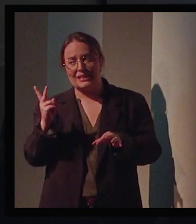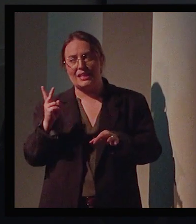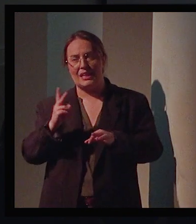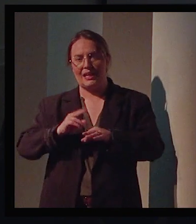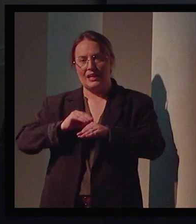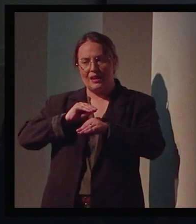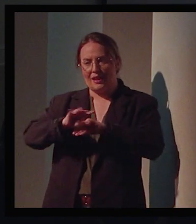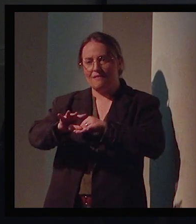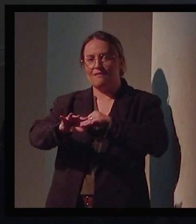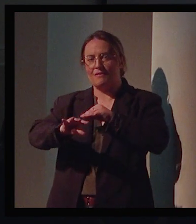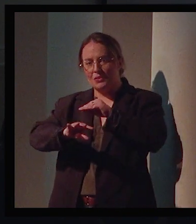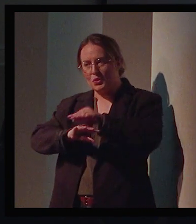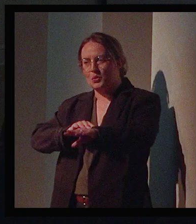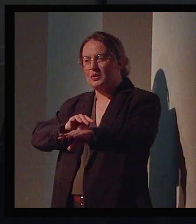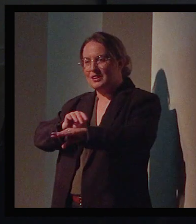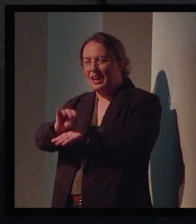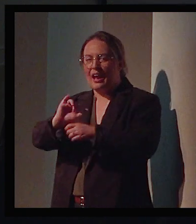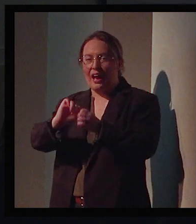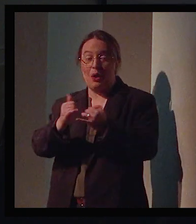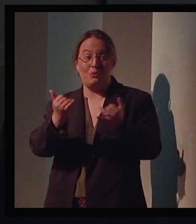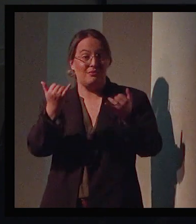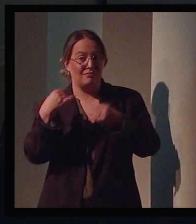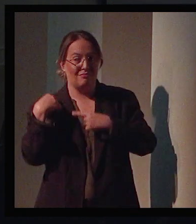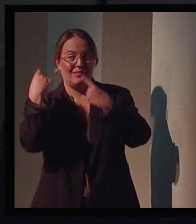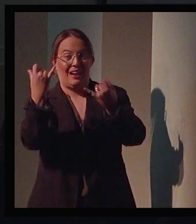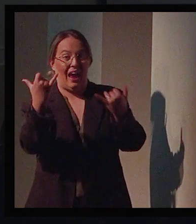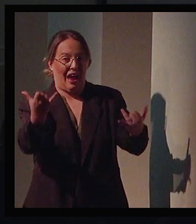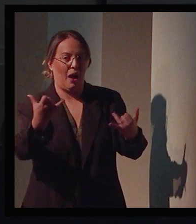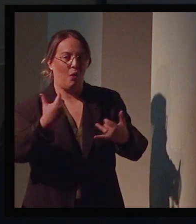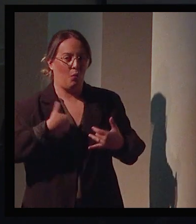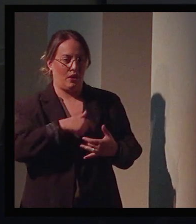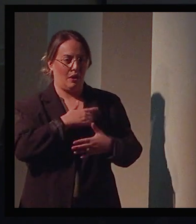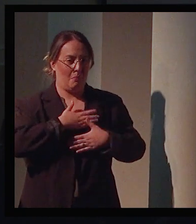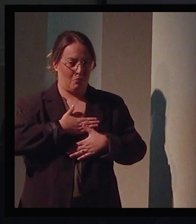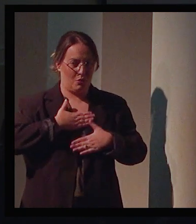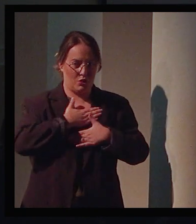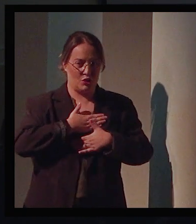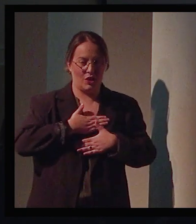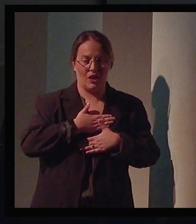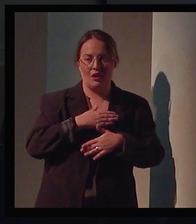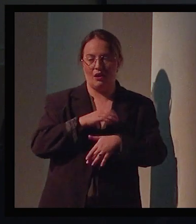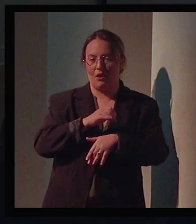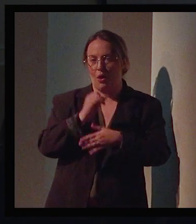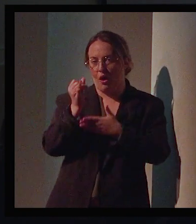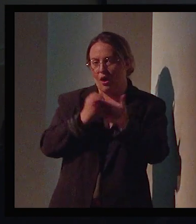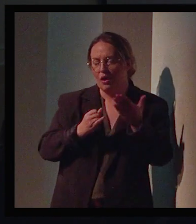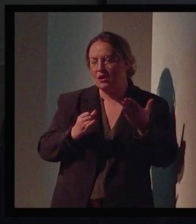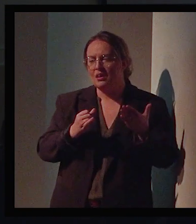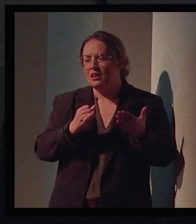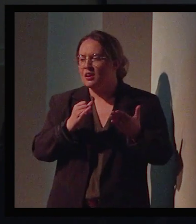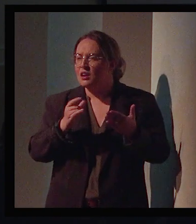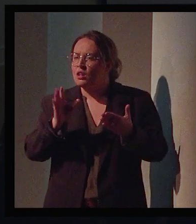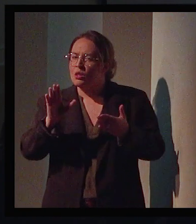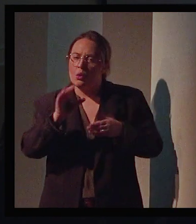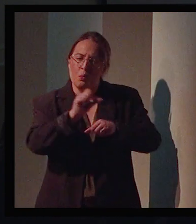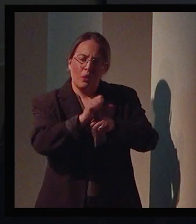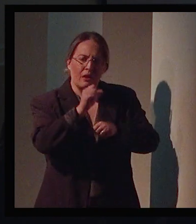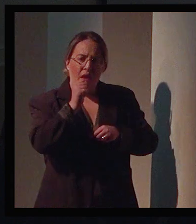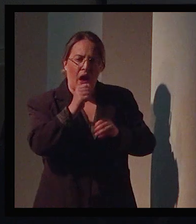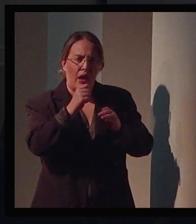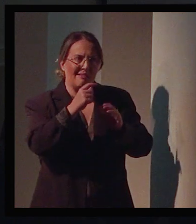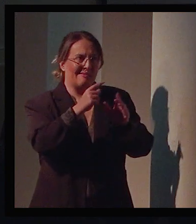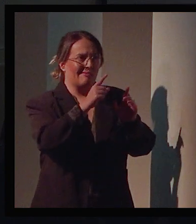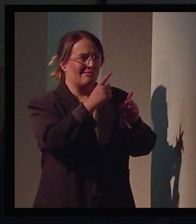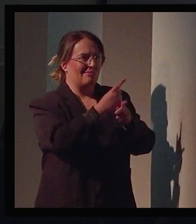be understood and appreciated. Their paintings were not trying to replicate a kind of mirror image or illusion